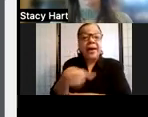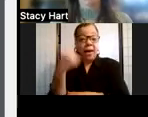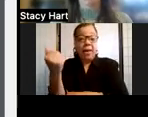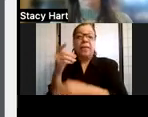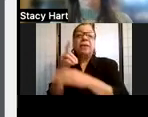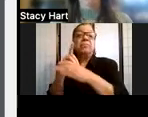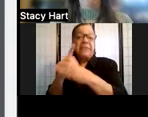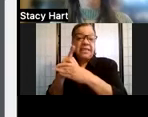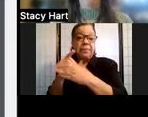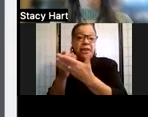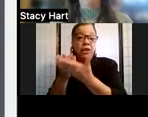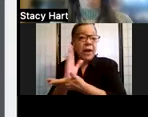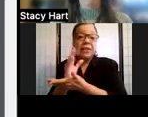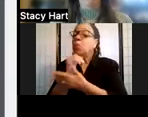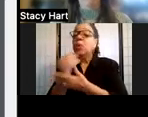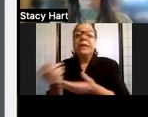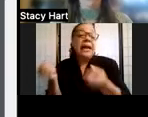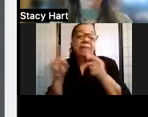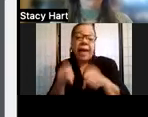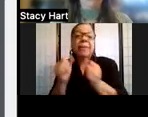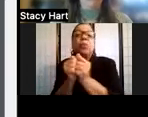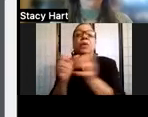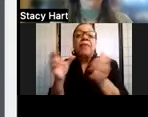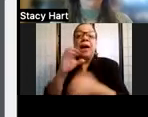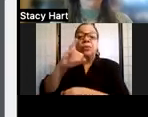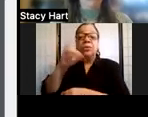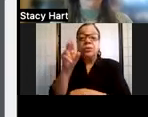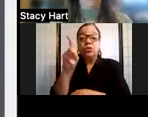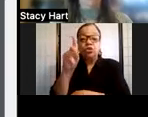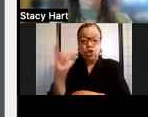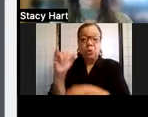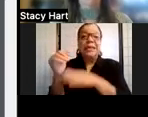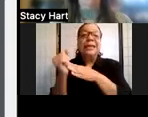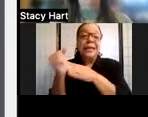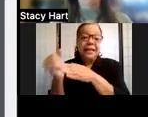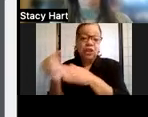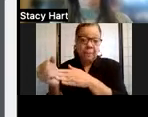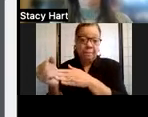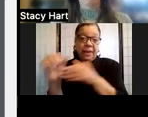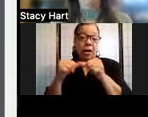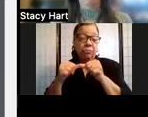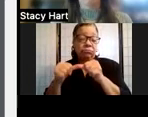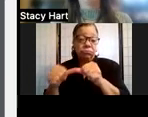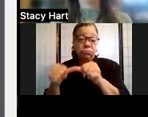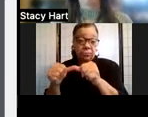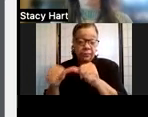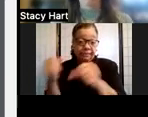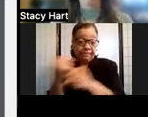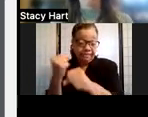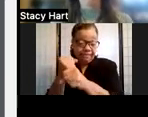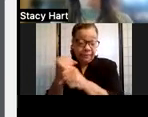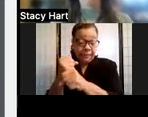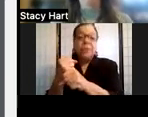rights really would not have been possible without her leadership and her tenacity. And so we